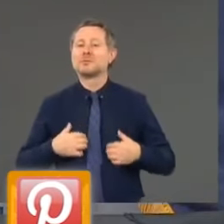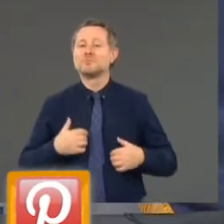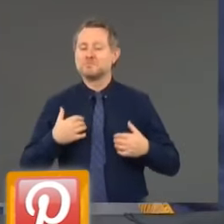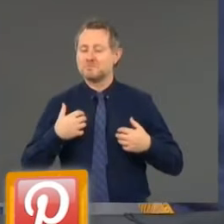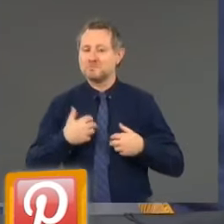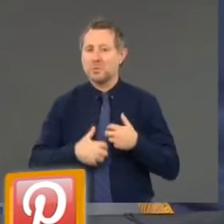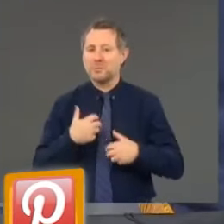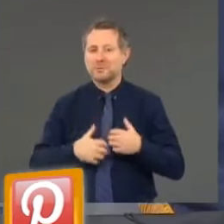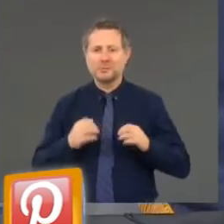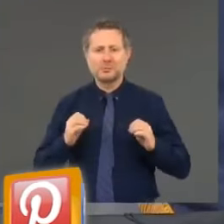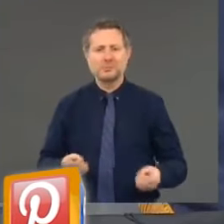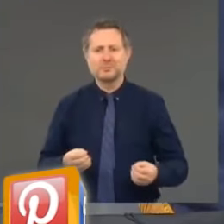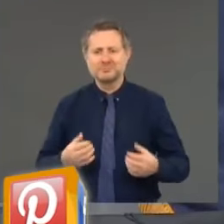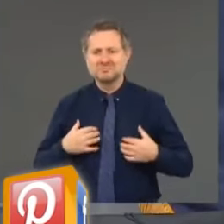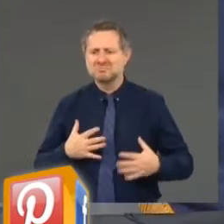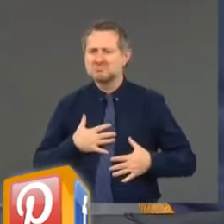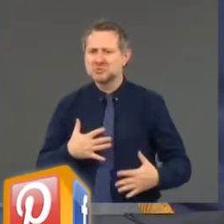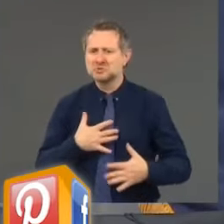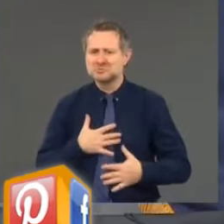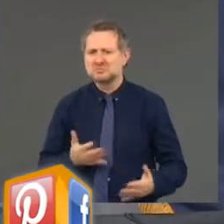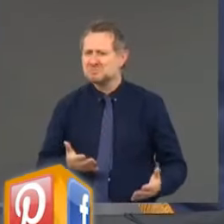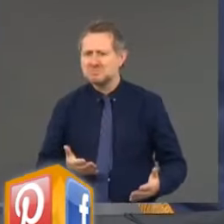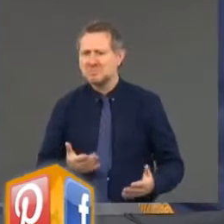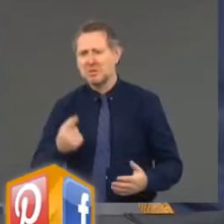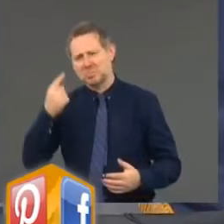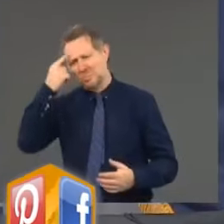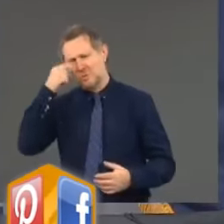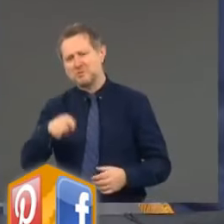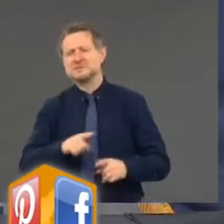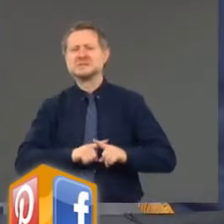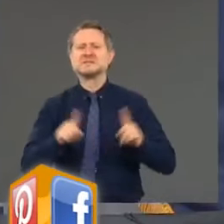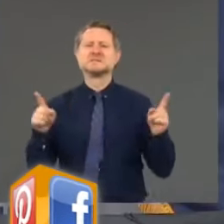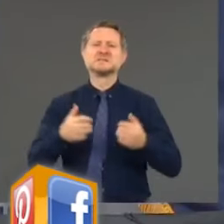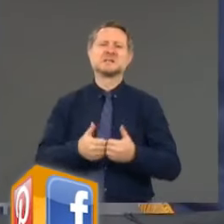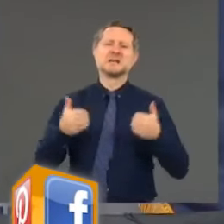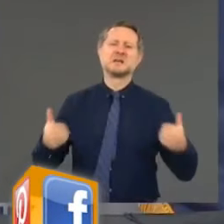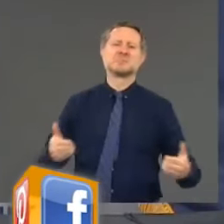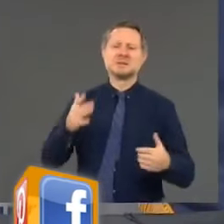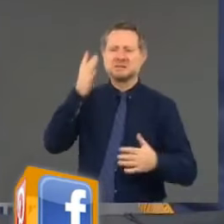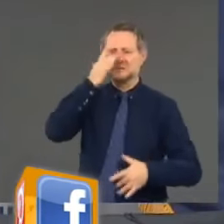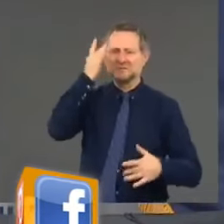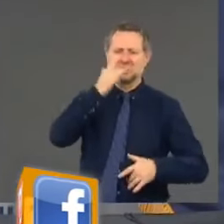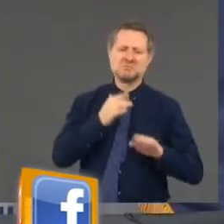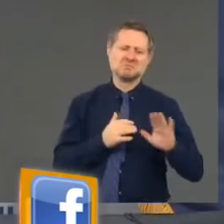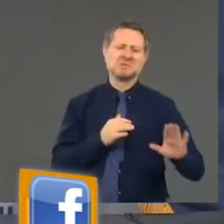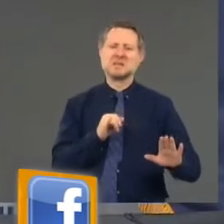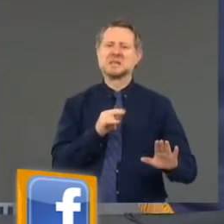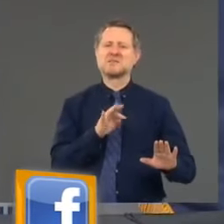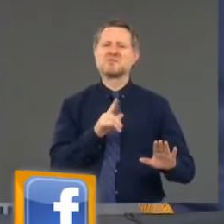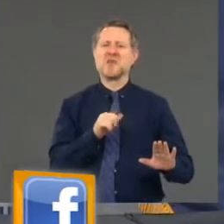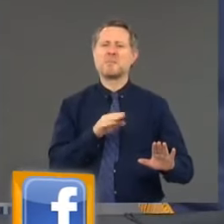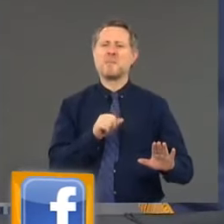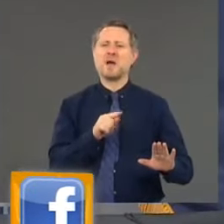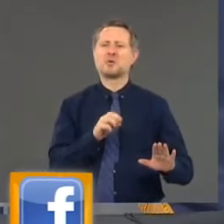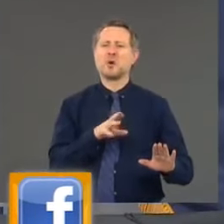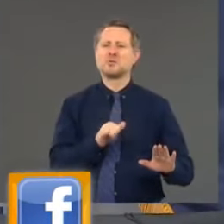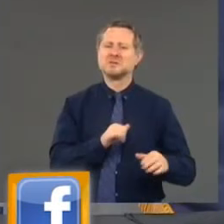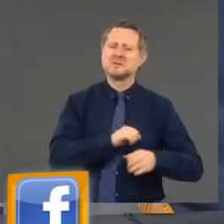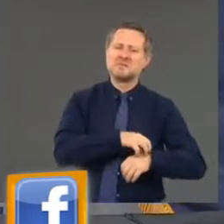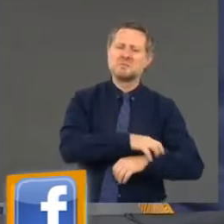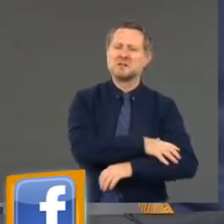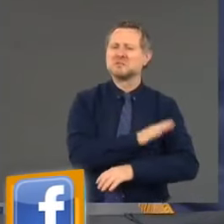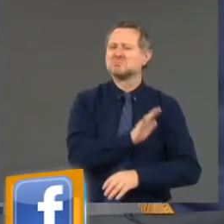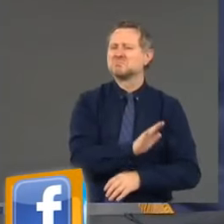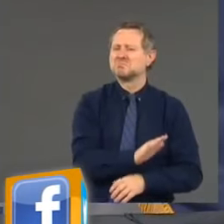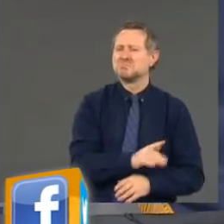cases as an inflammation issue, as opposed to a COVID issue. But when you go back and look or test,